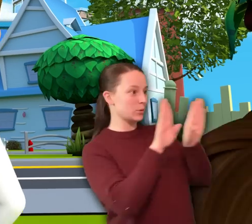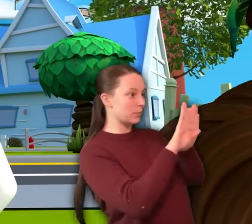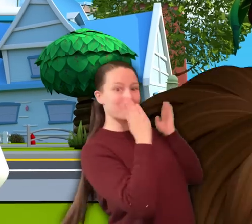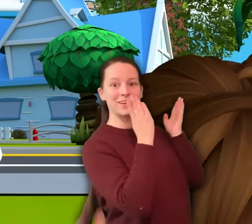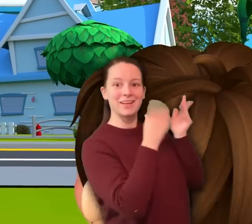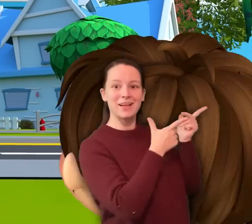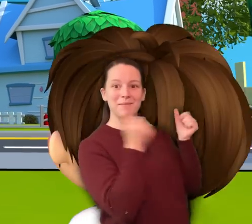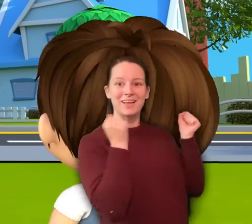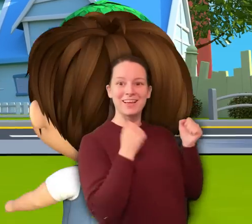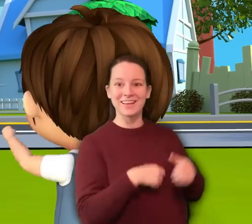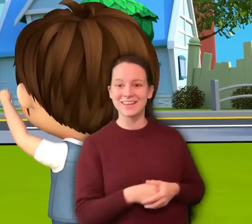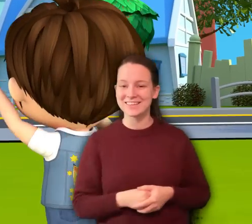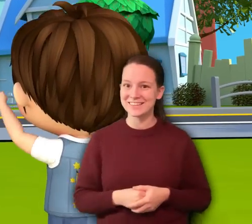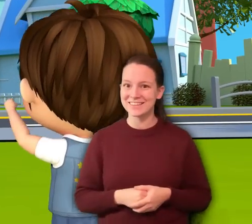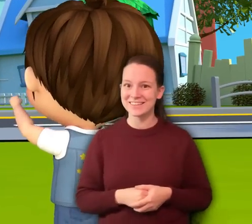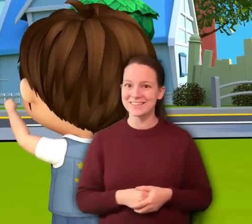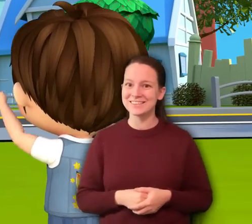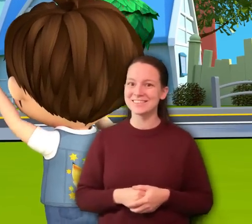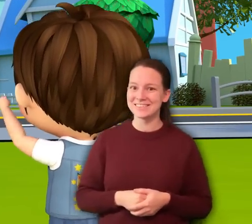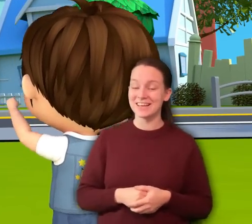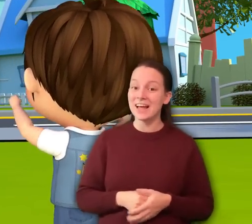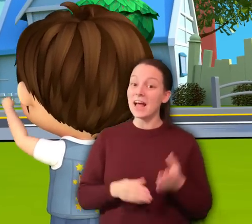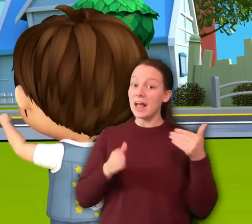door I opened right away